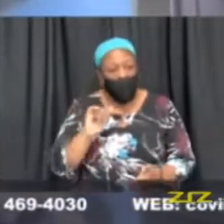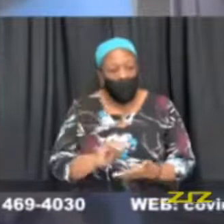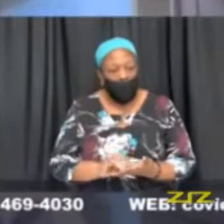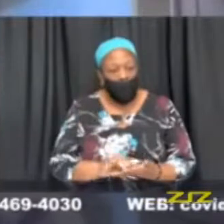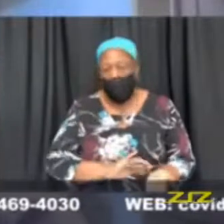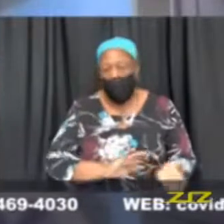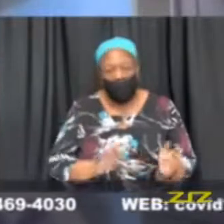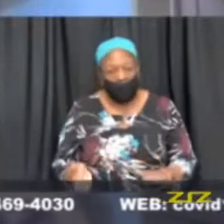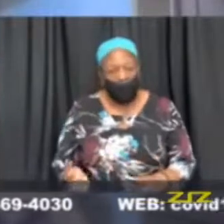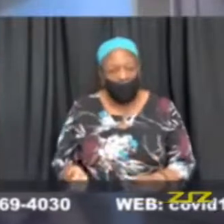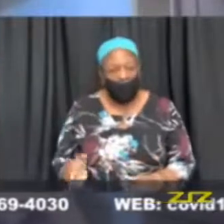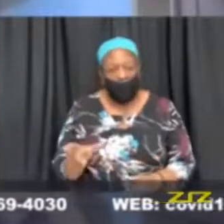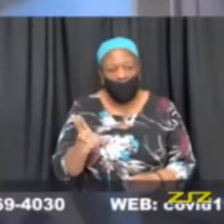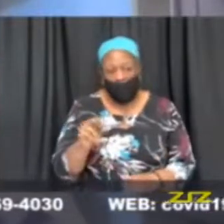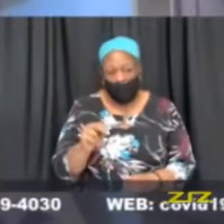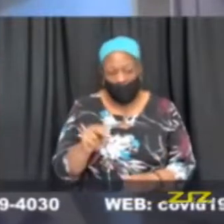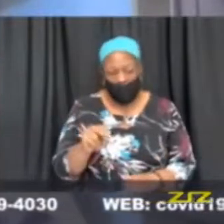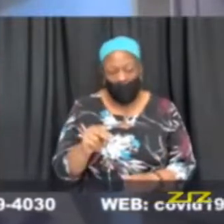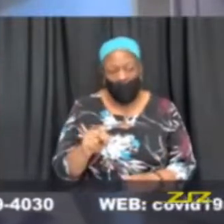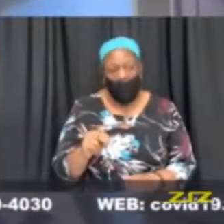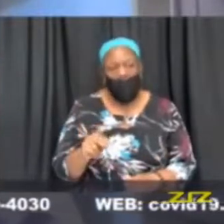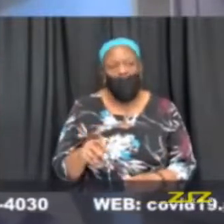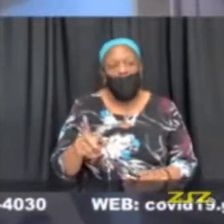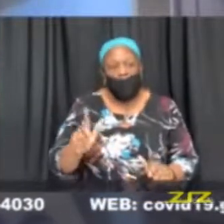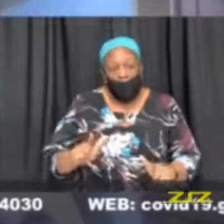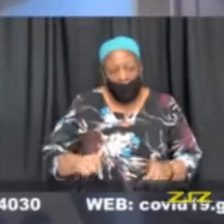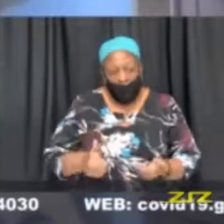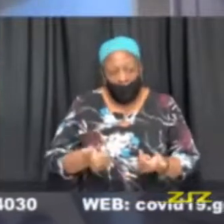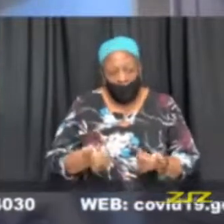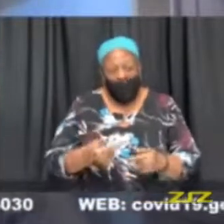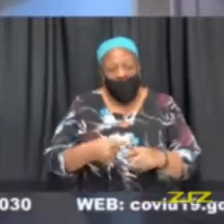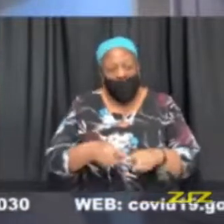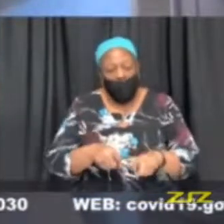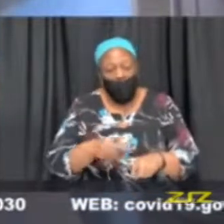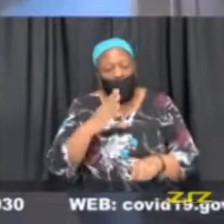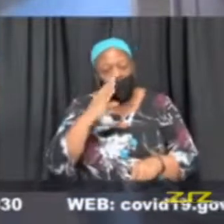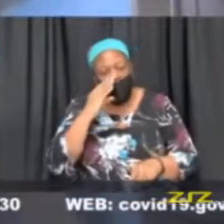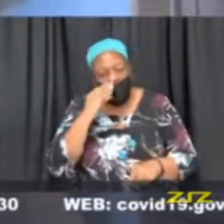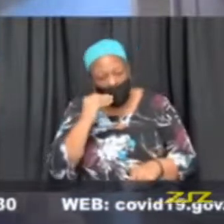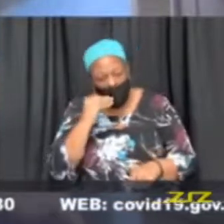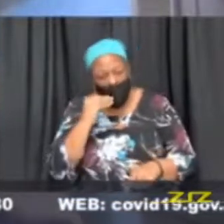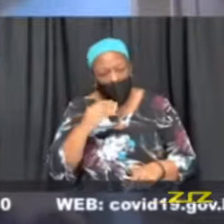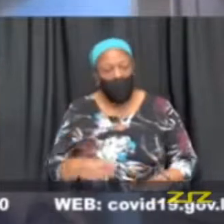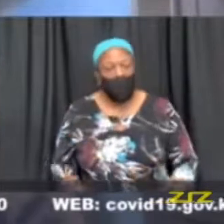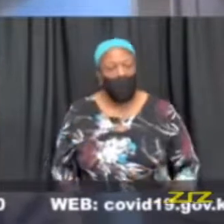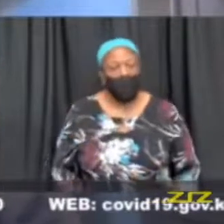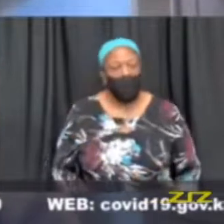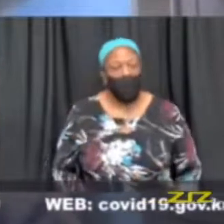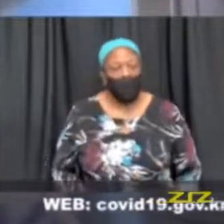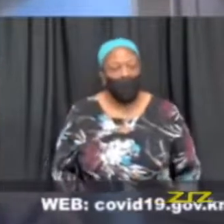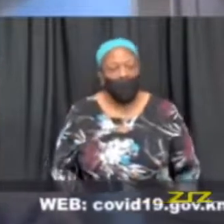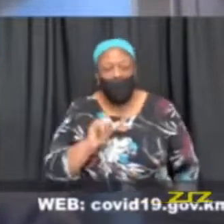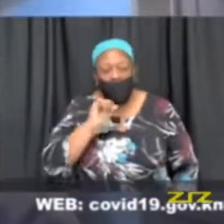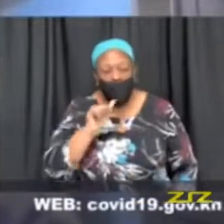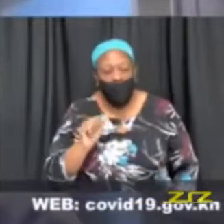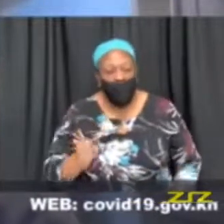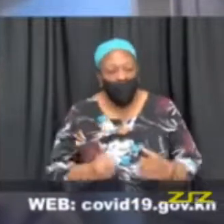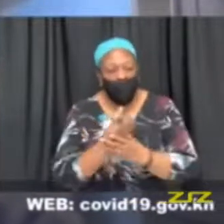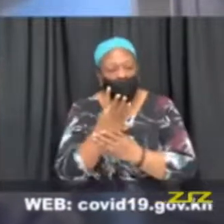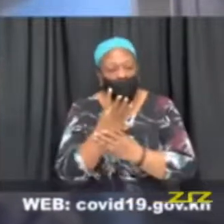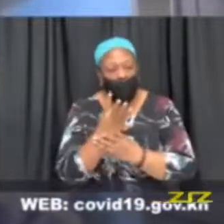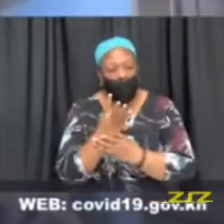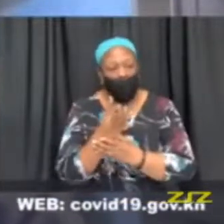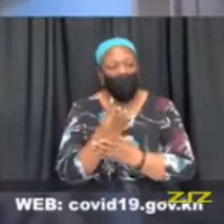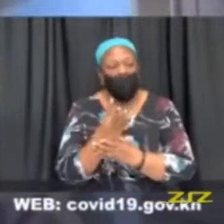the use of the word dormant, more recently. So Liamiga is